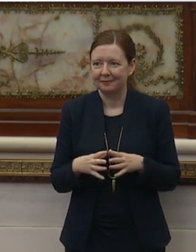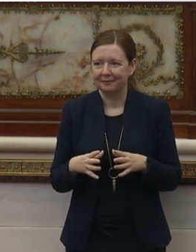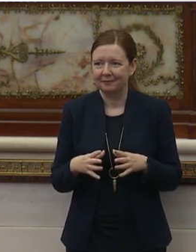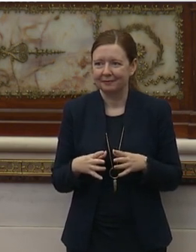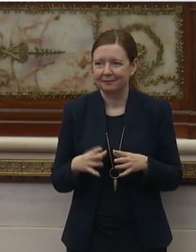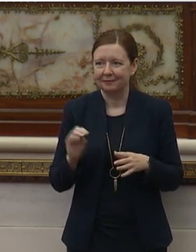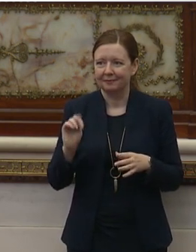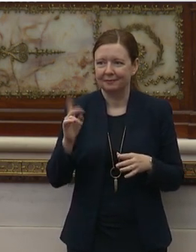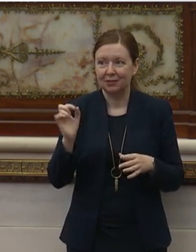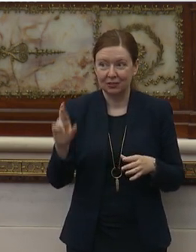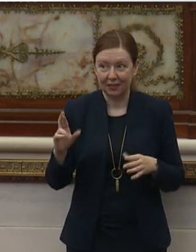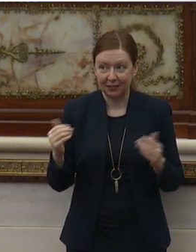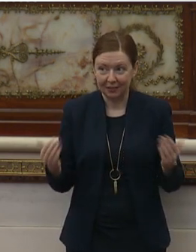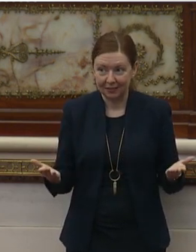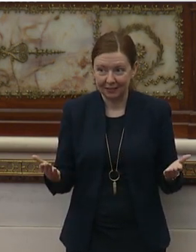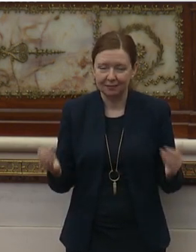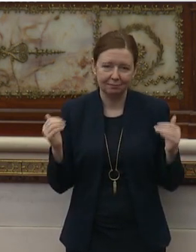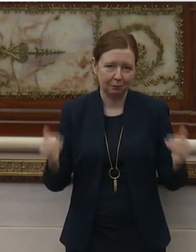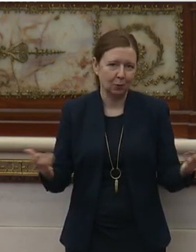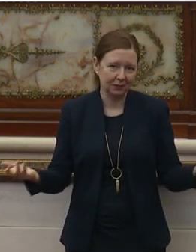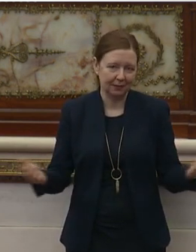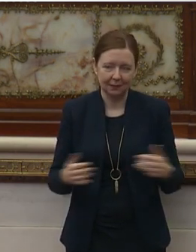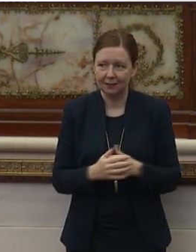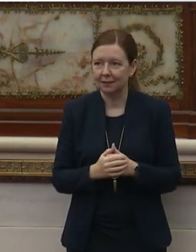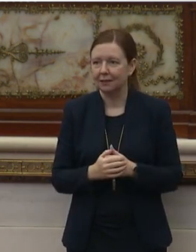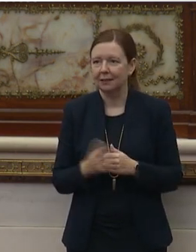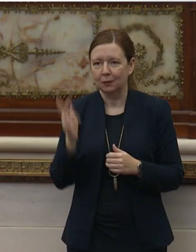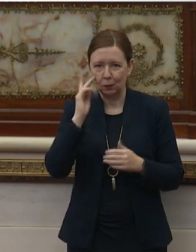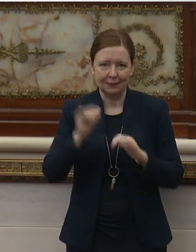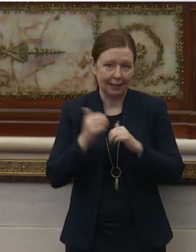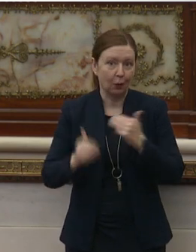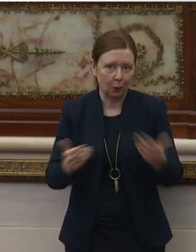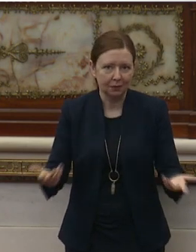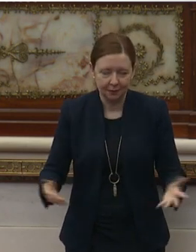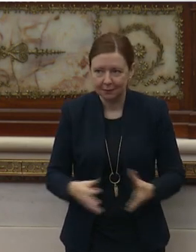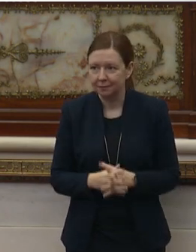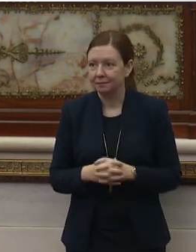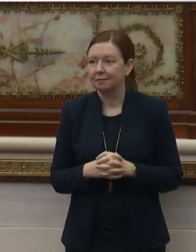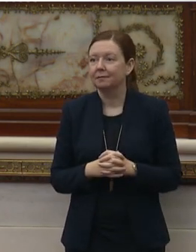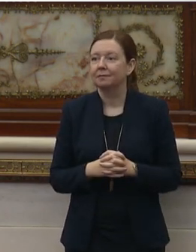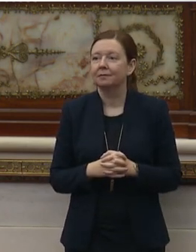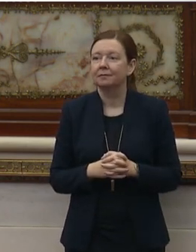Mr. Decker, just proceed. We'll see how this goes.